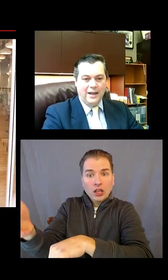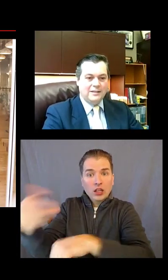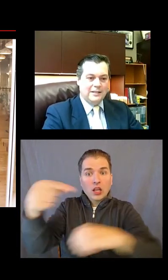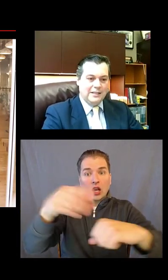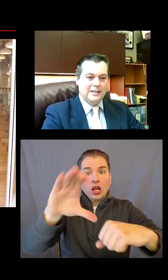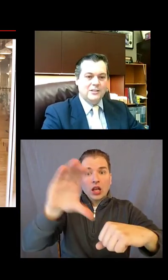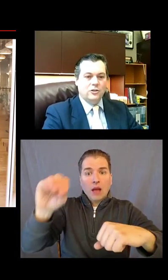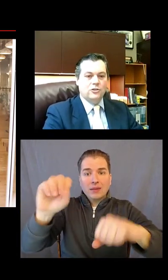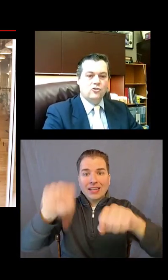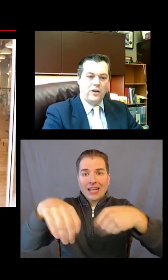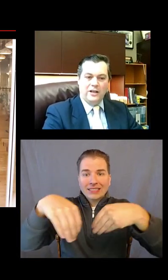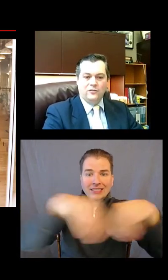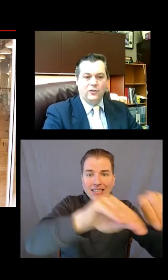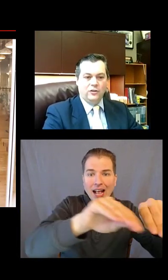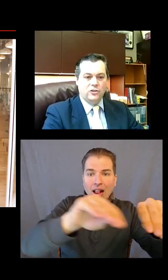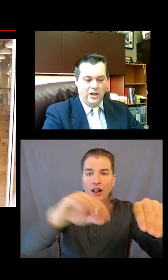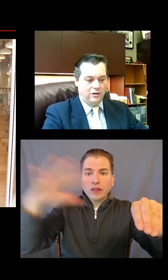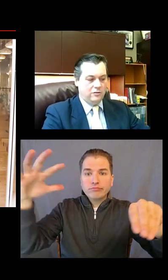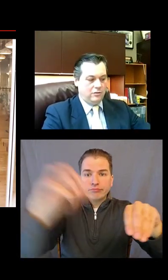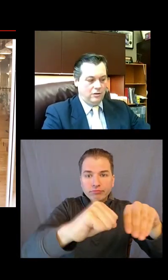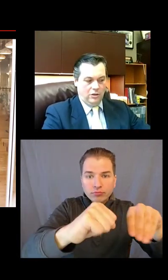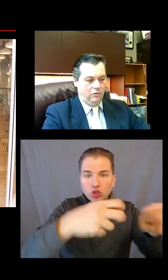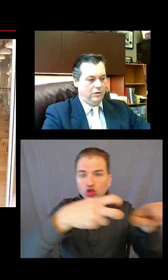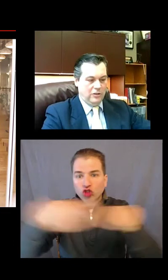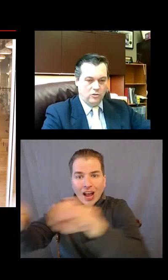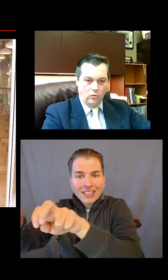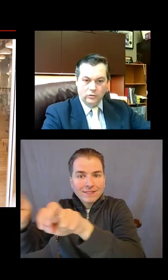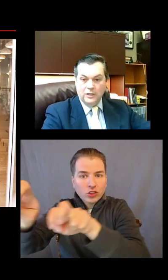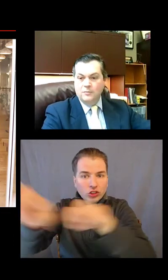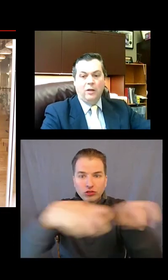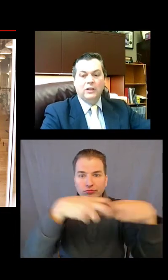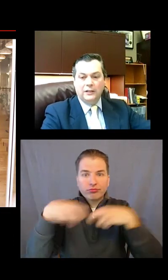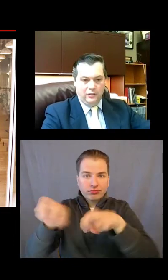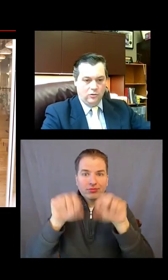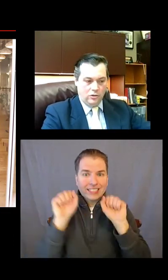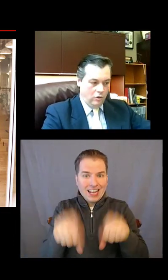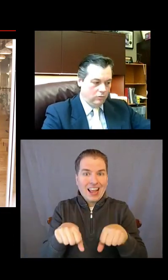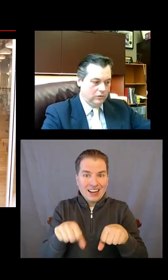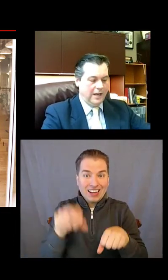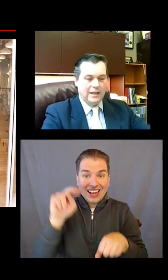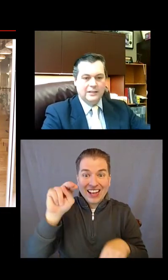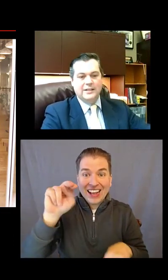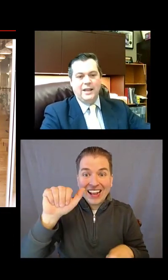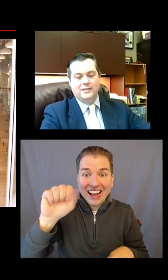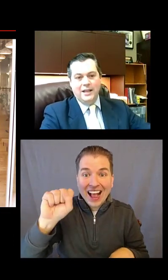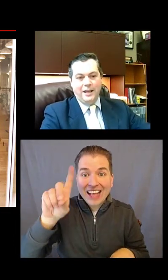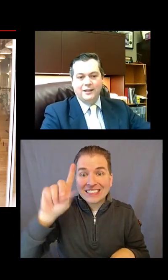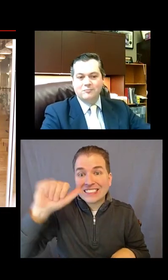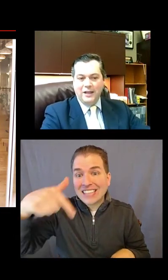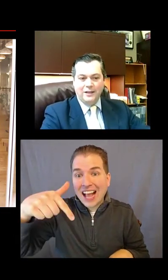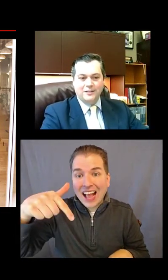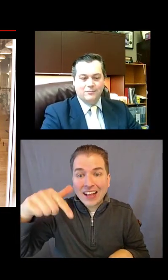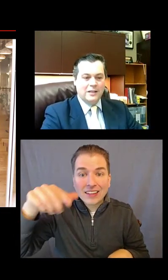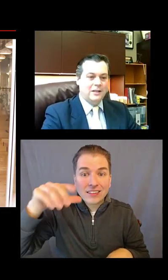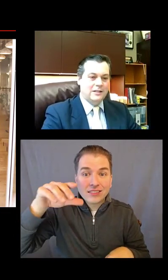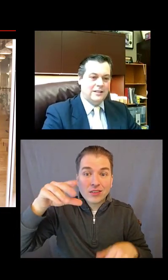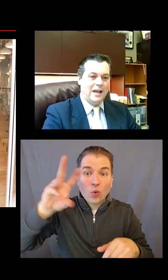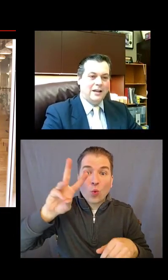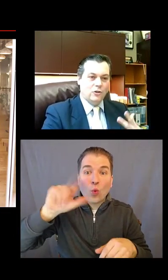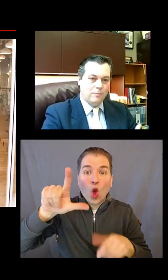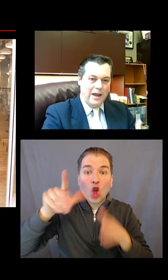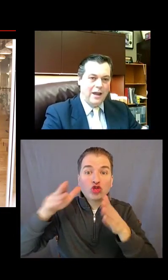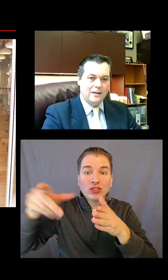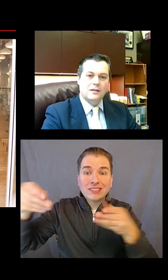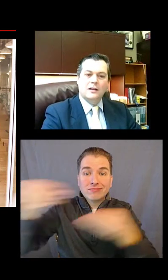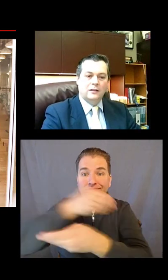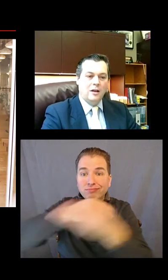founder dies. It's easier to transfer shares, sold publicly. You can go today to NASDAQ, buy some